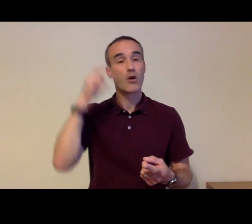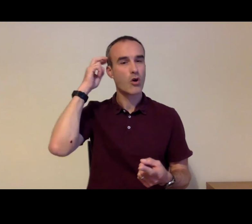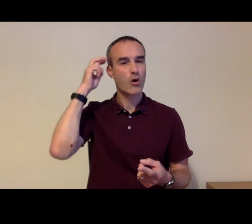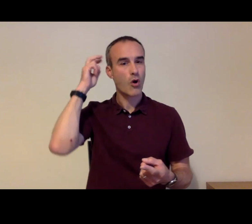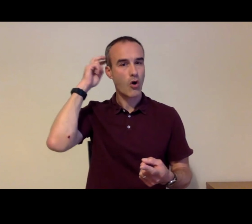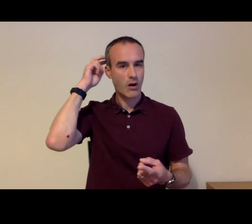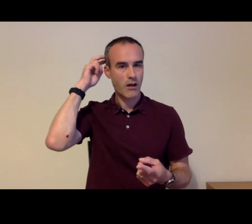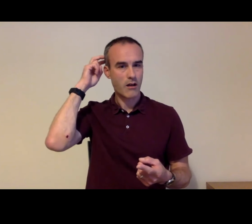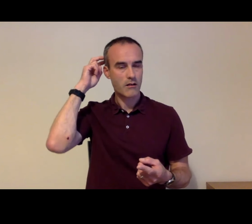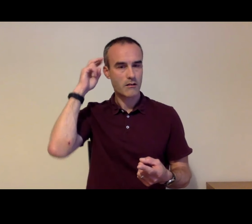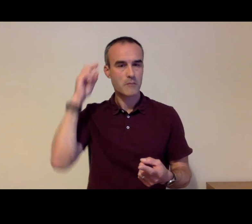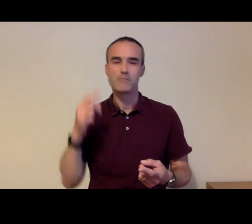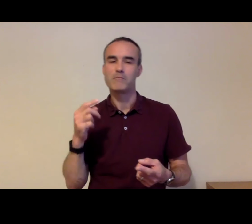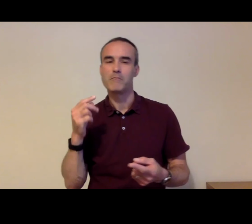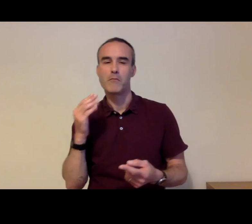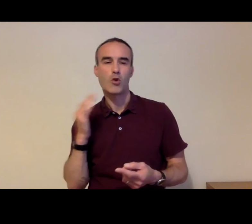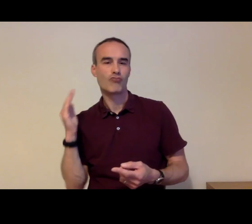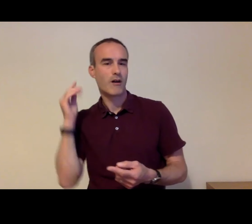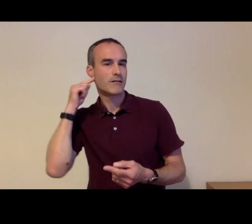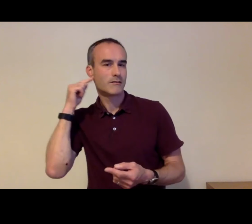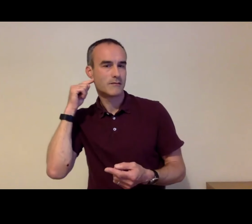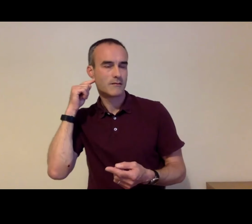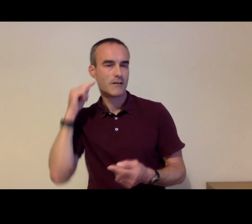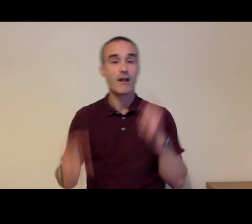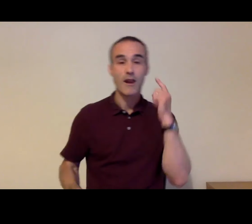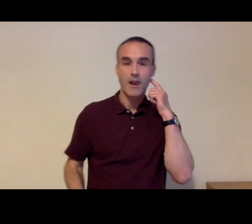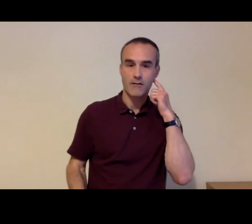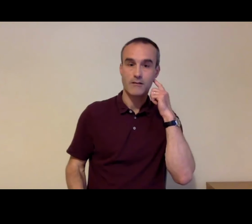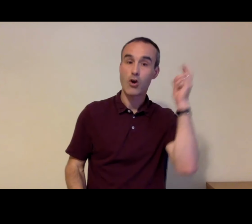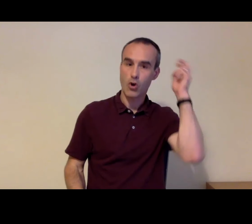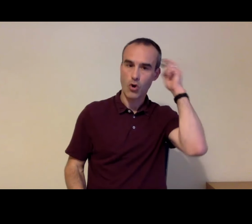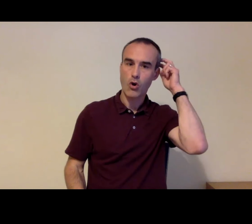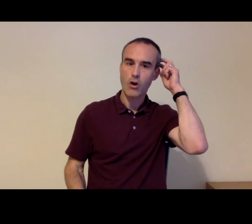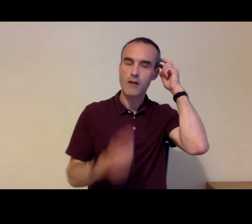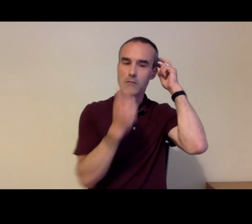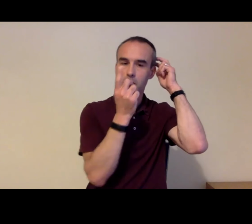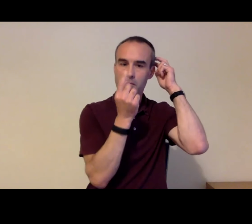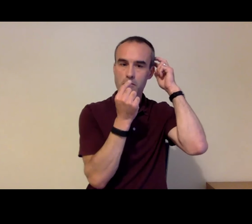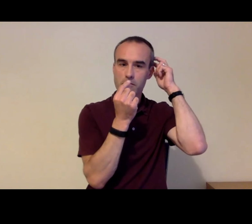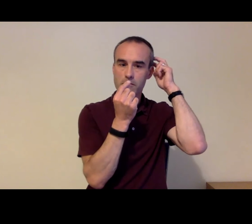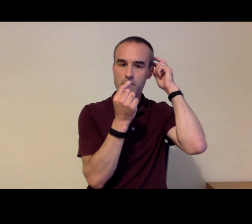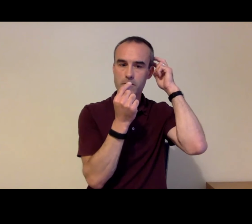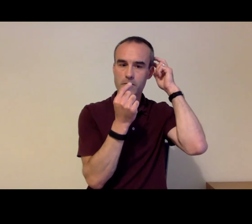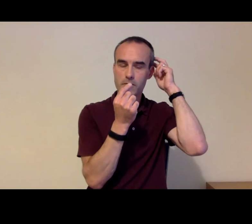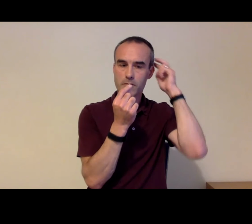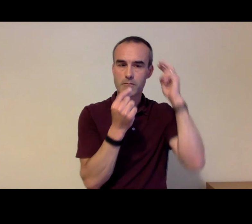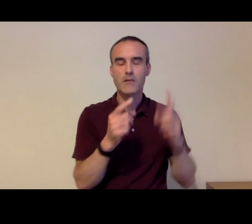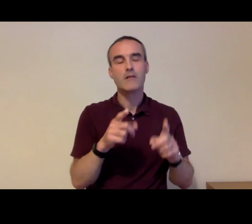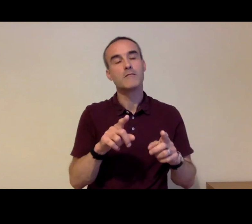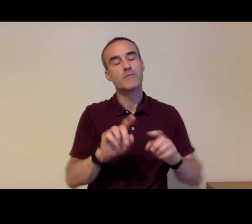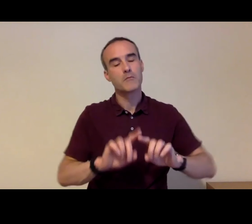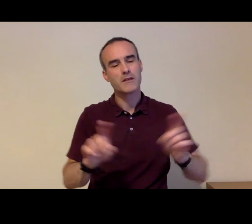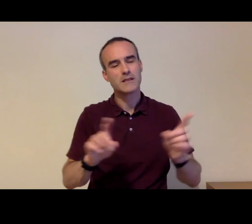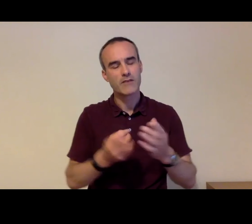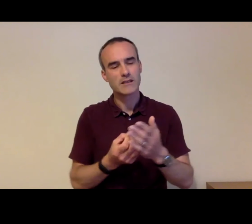I've been reluctant to do that because some of the developments, regain and these other things,